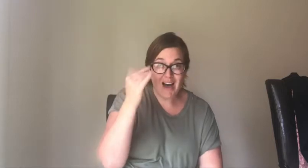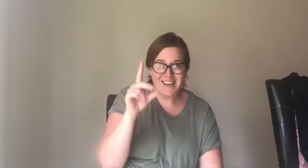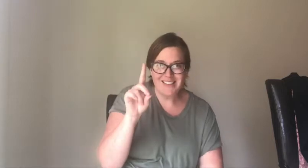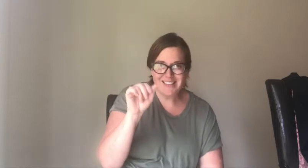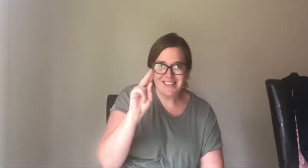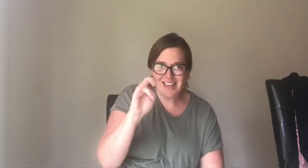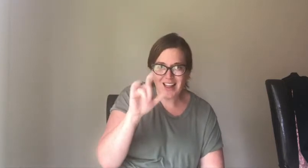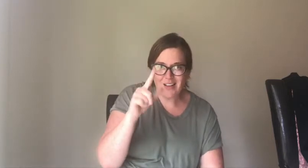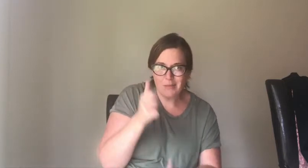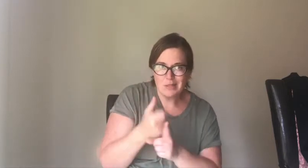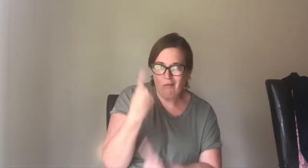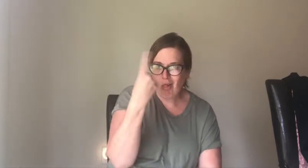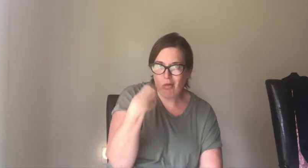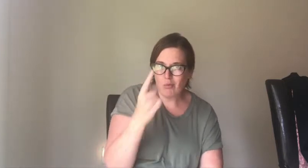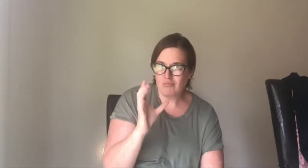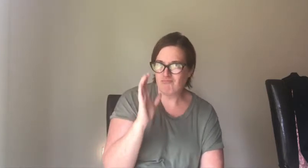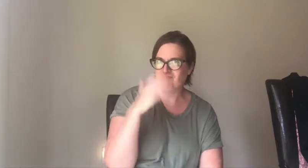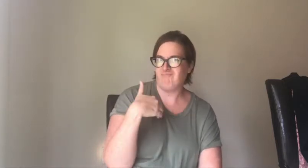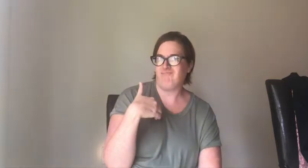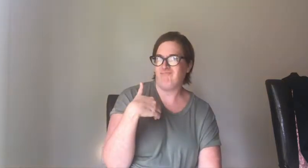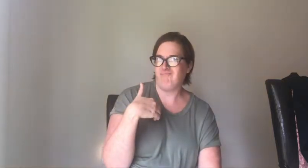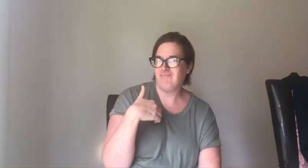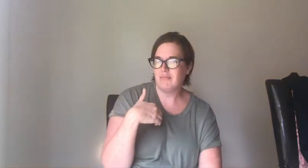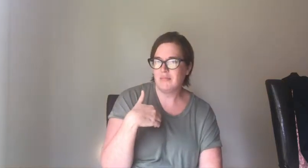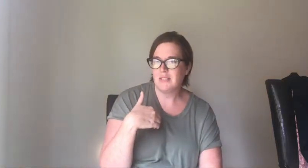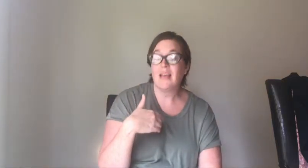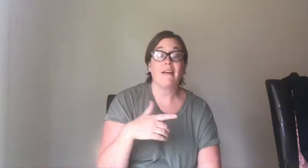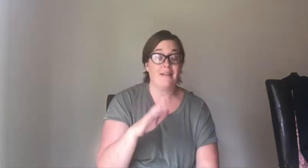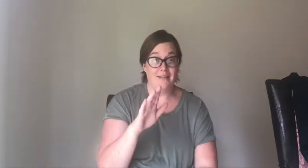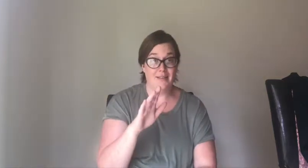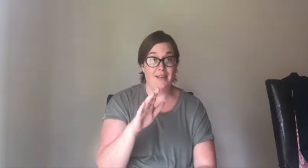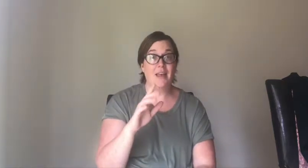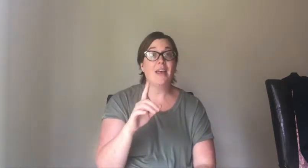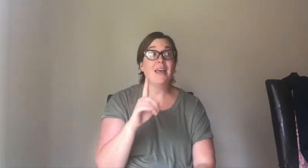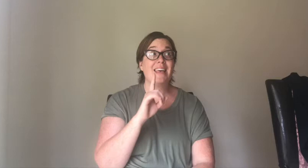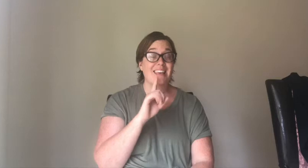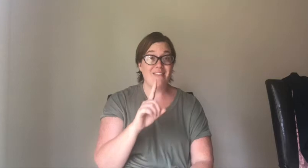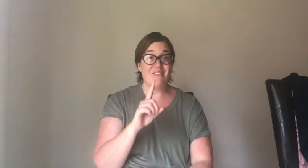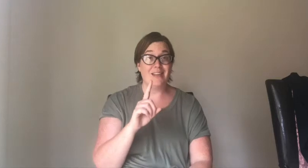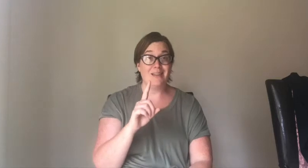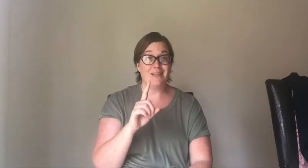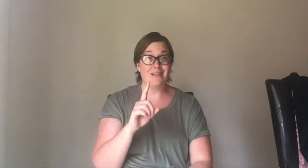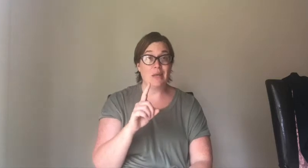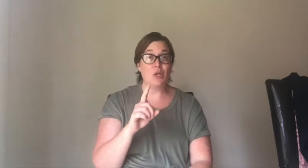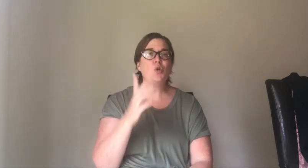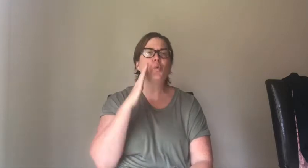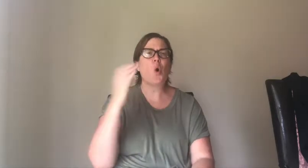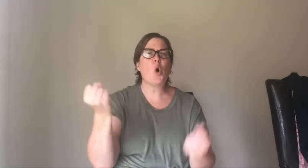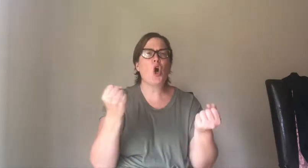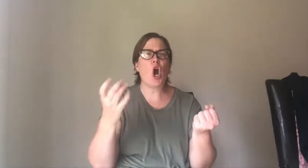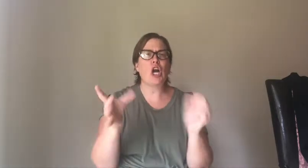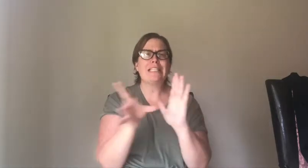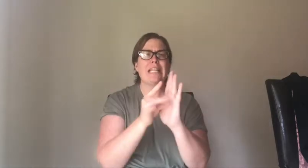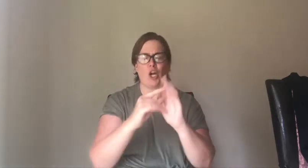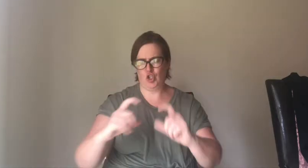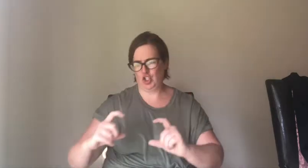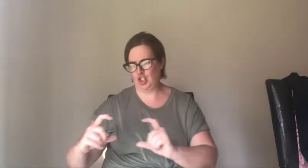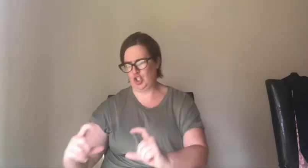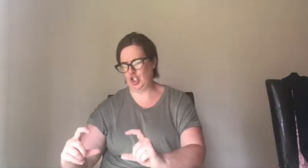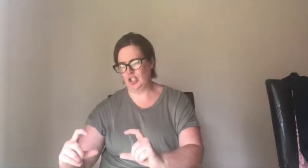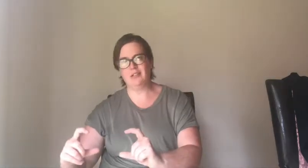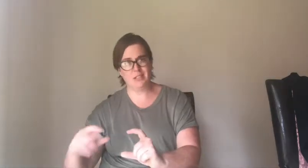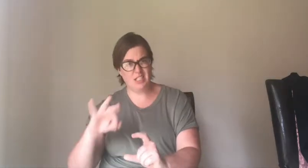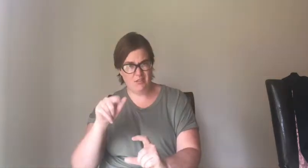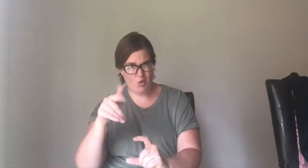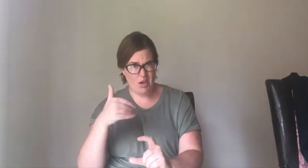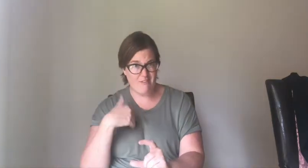to connect with their story, with their Jewish identity, and with their history of being this unique, different people of